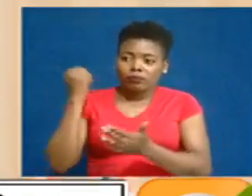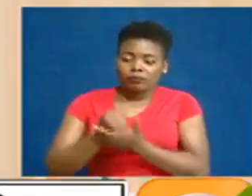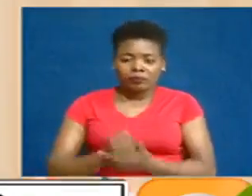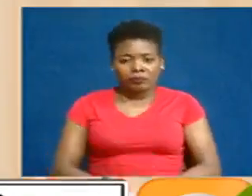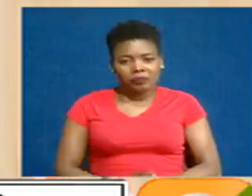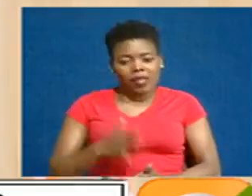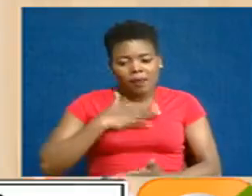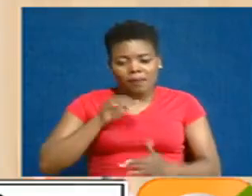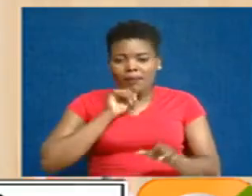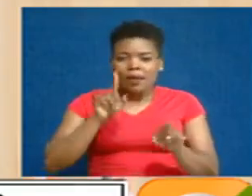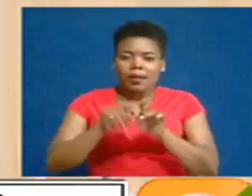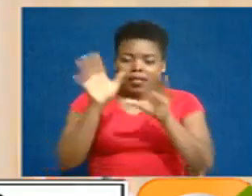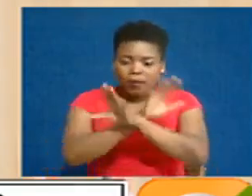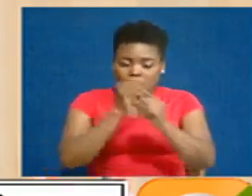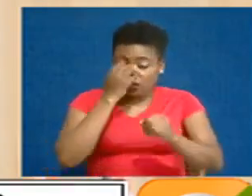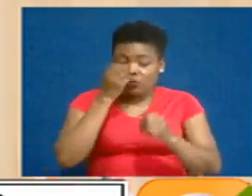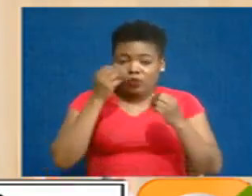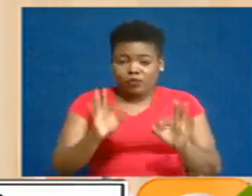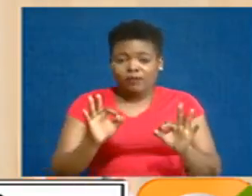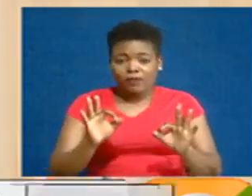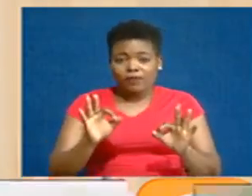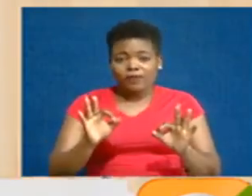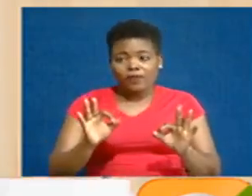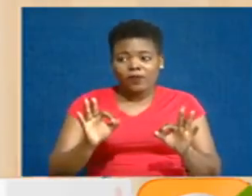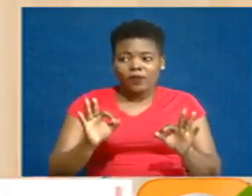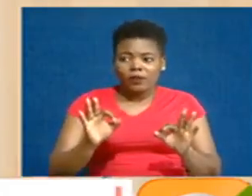Ruto, if